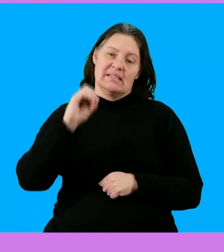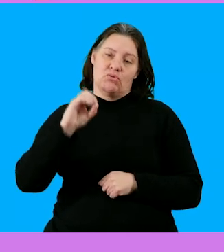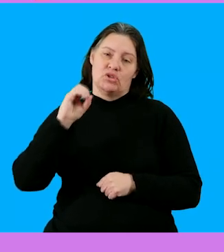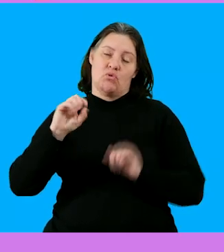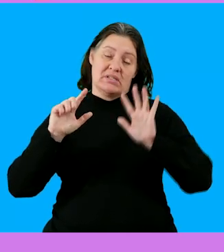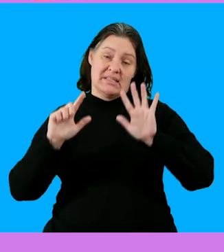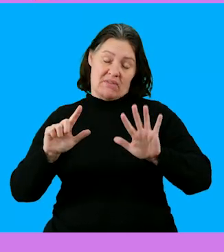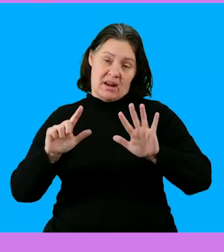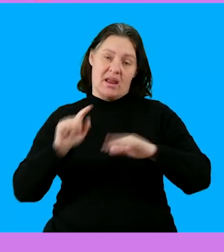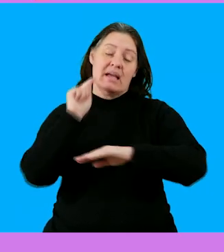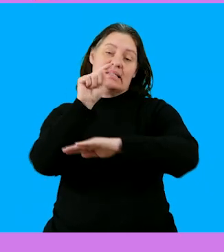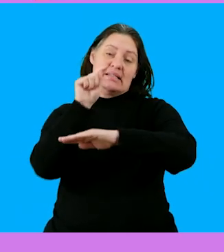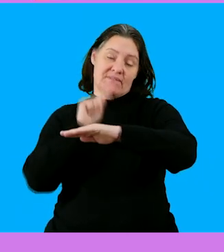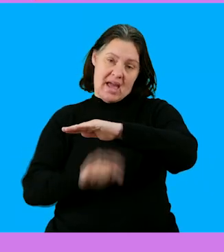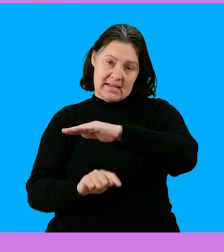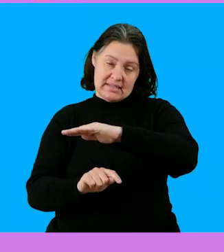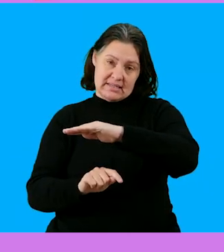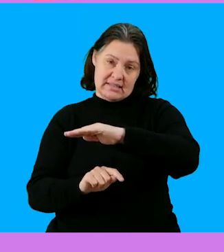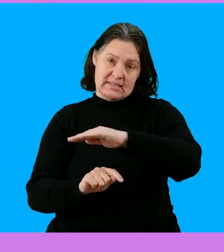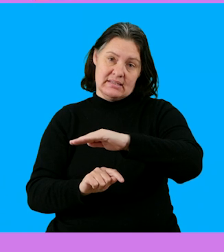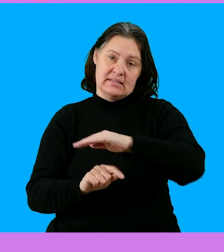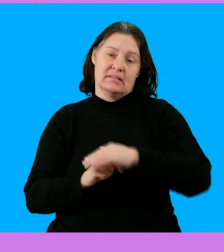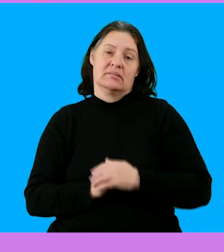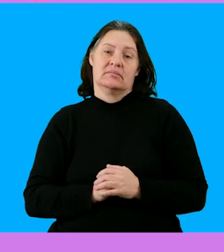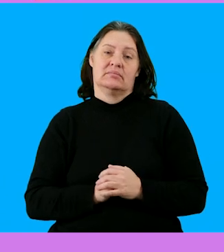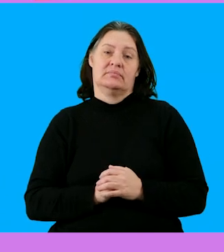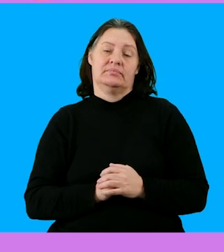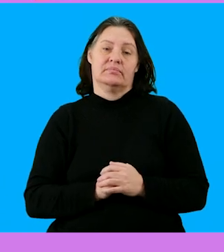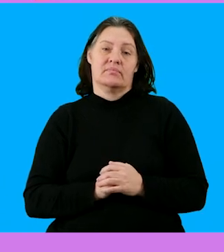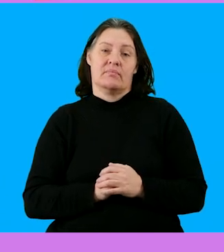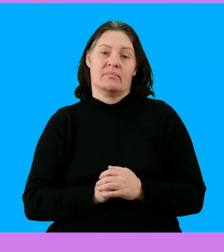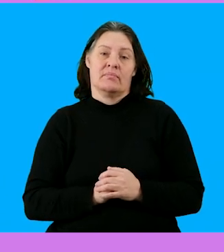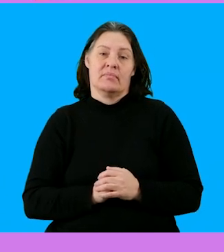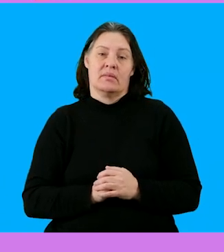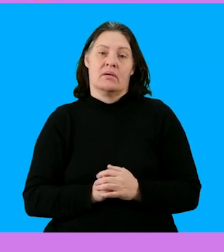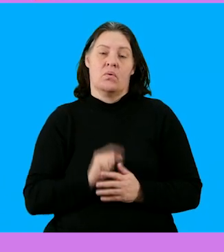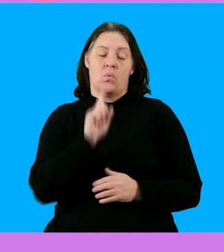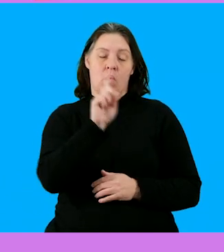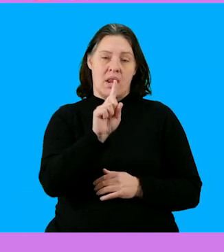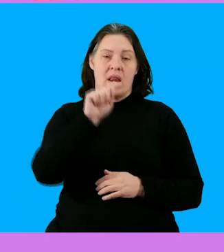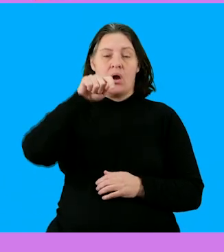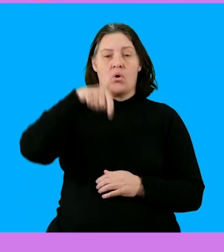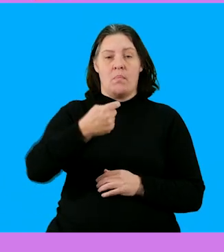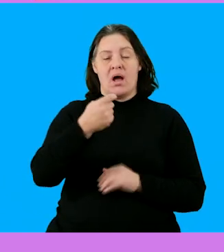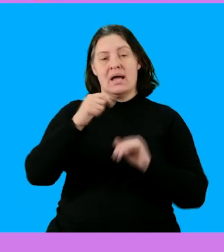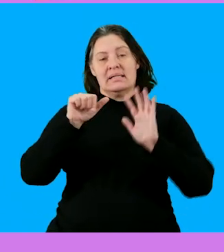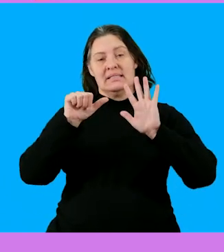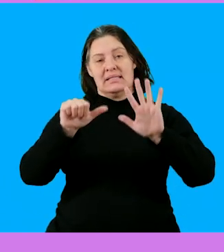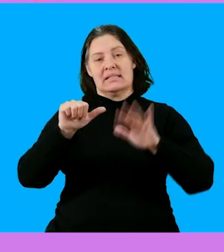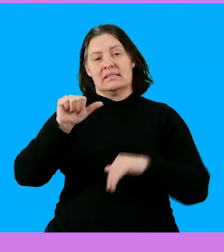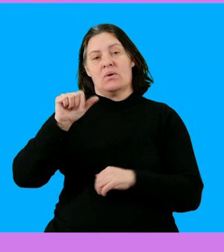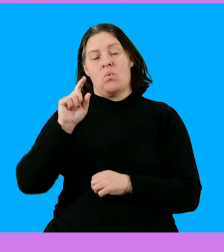407.692377 and I'll divide that by, right, remember that's kilometers, divide that by